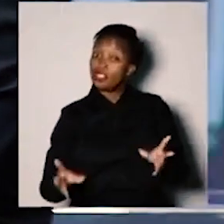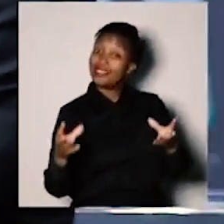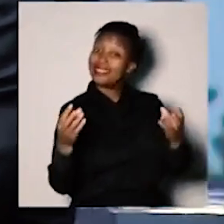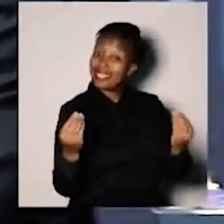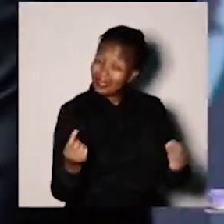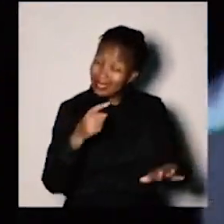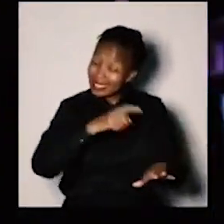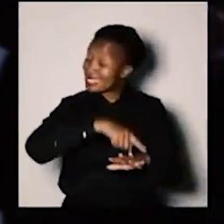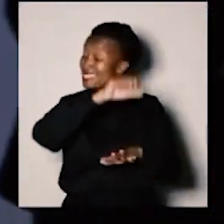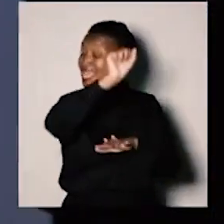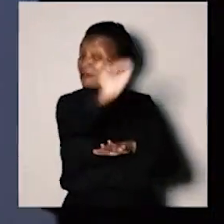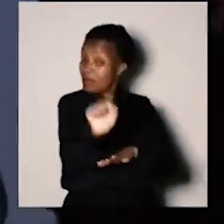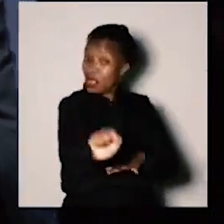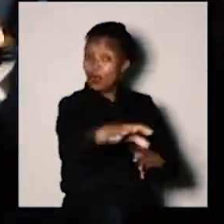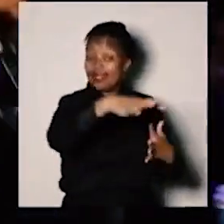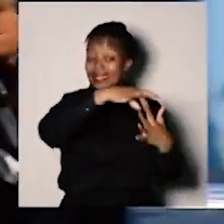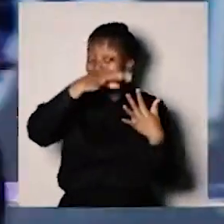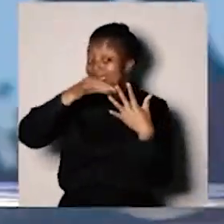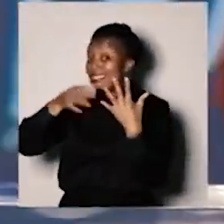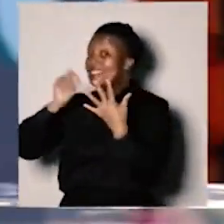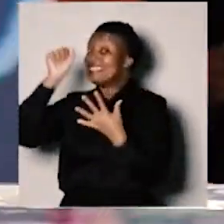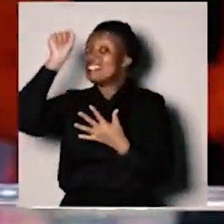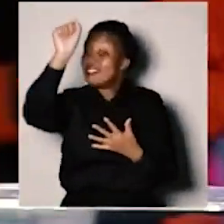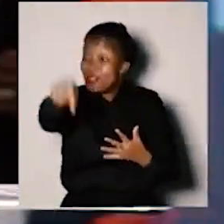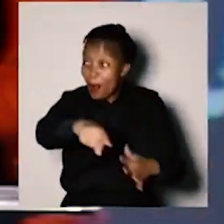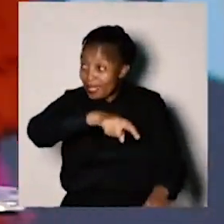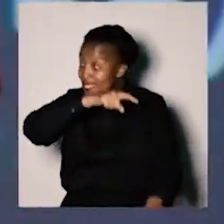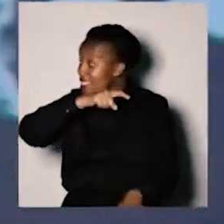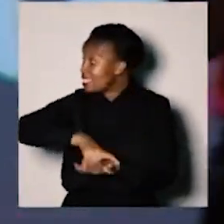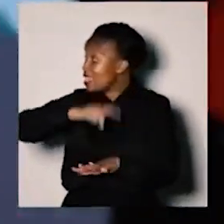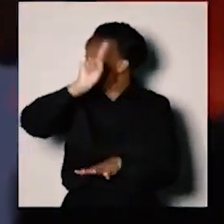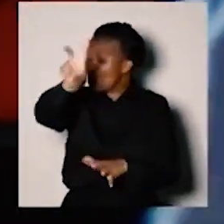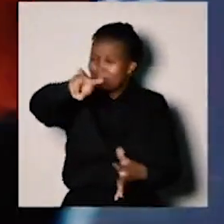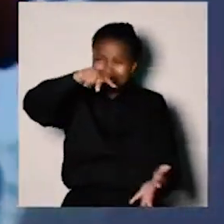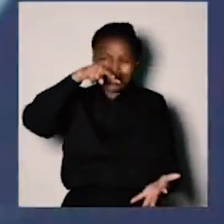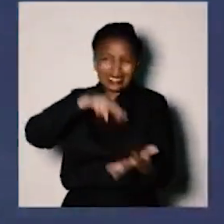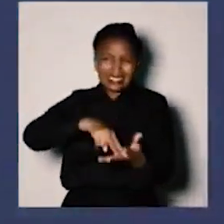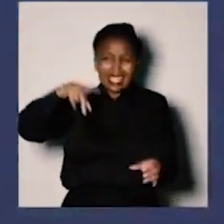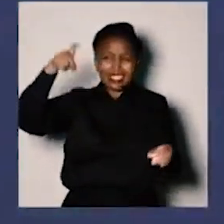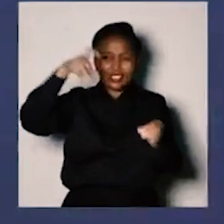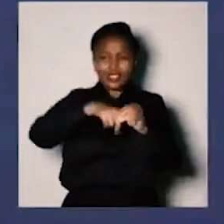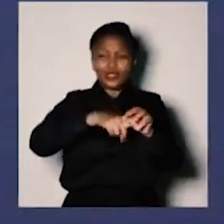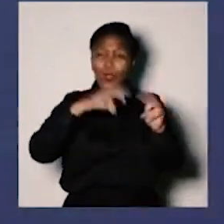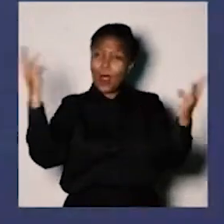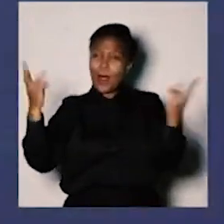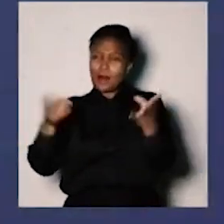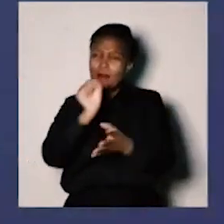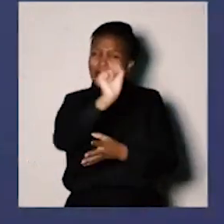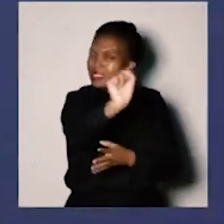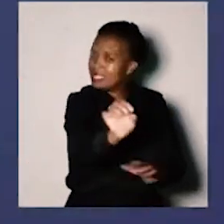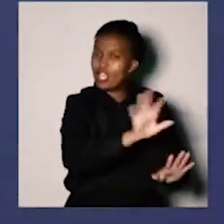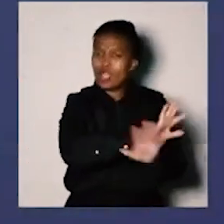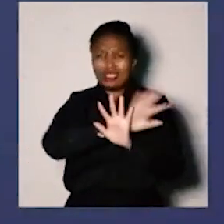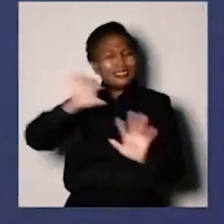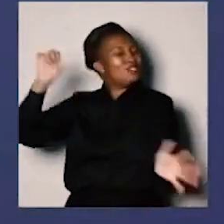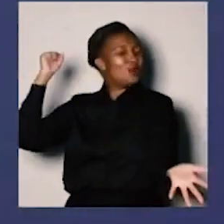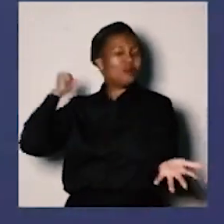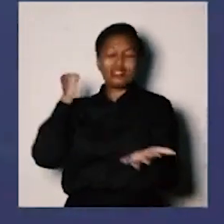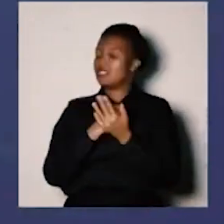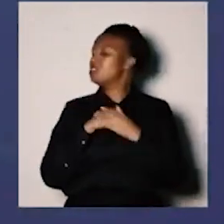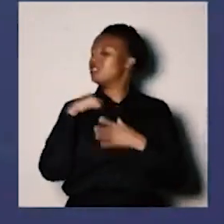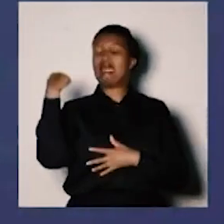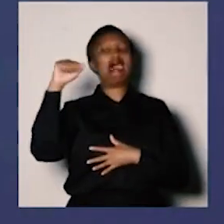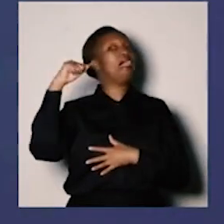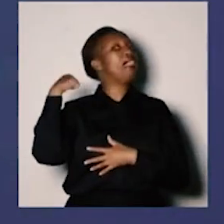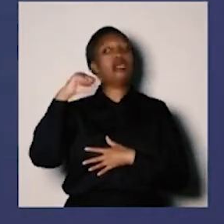is your time, it is your season, it is your moment. Just stand on your feet, join these people. Stand on your feet, don't sit down. Don't